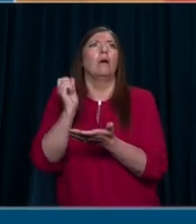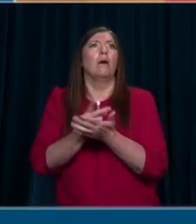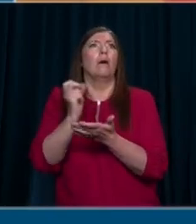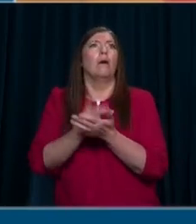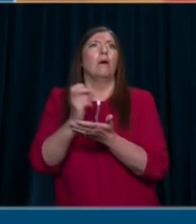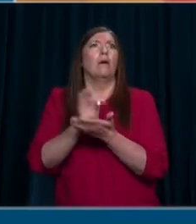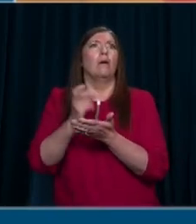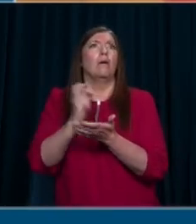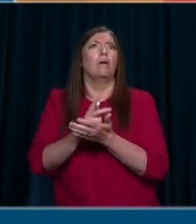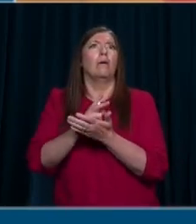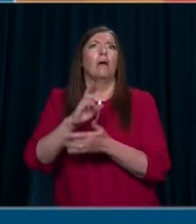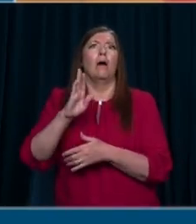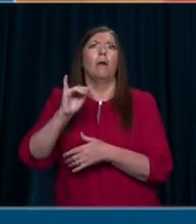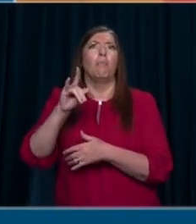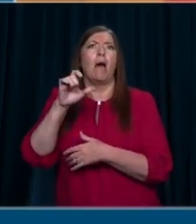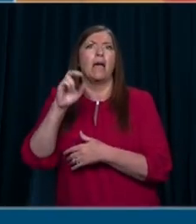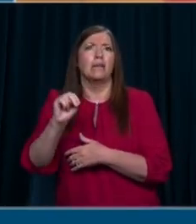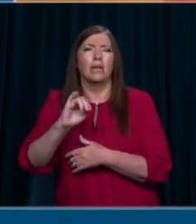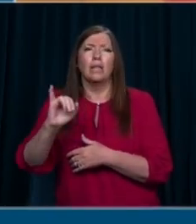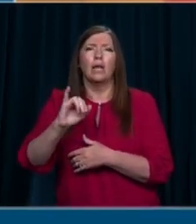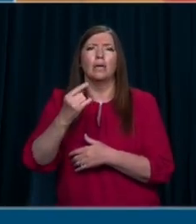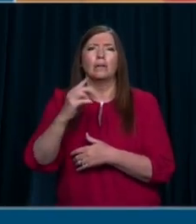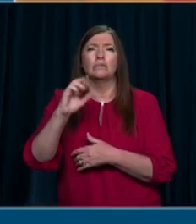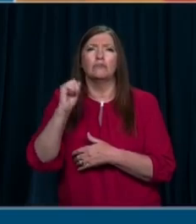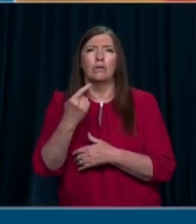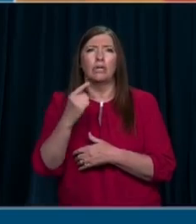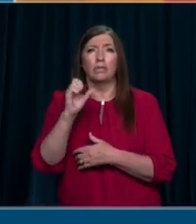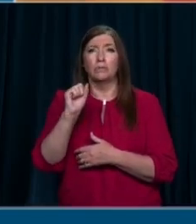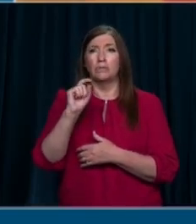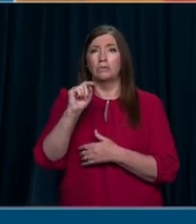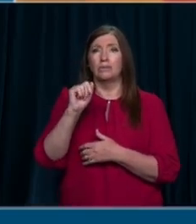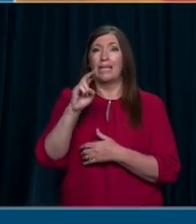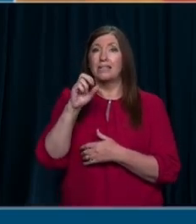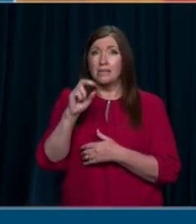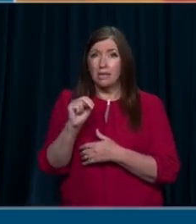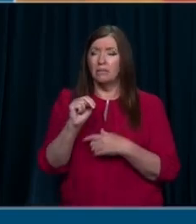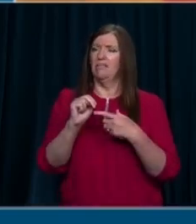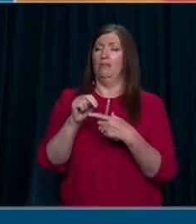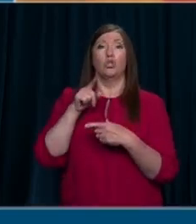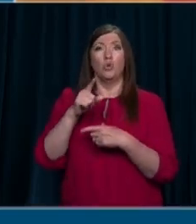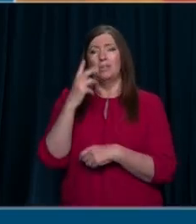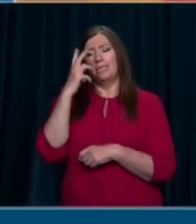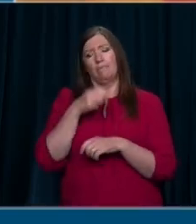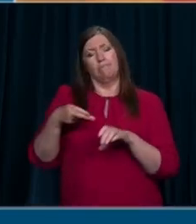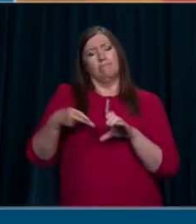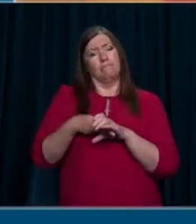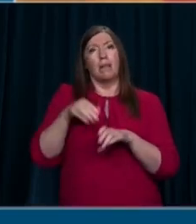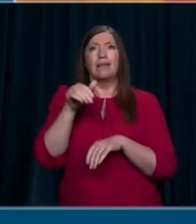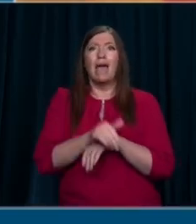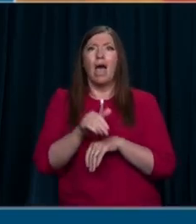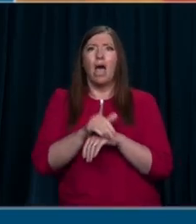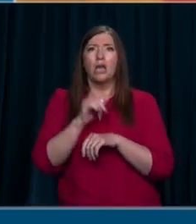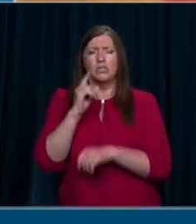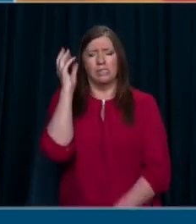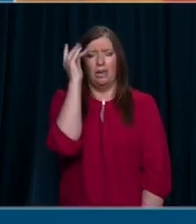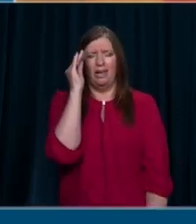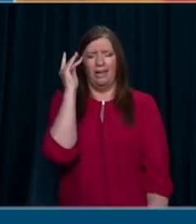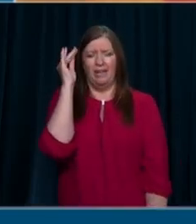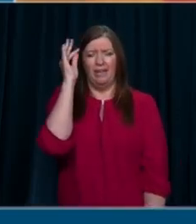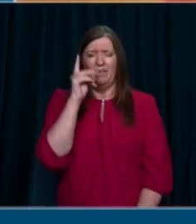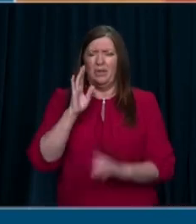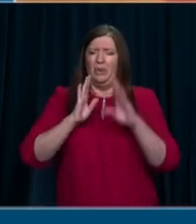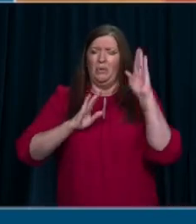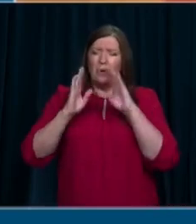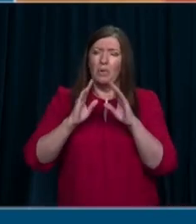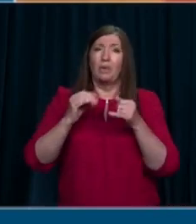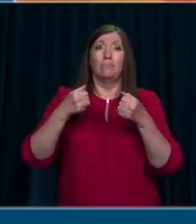Stanton. When you put your head on the pillow at night, you're probably worried about all the things that I am. The hemorrhaging